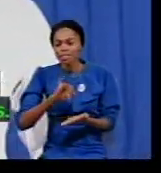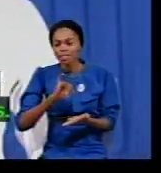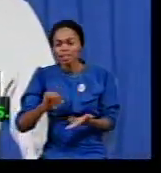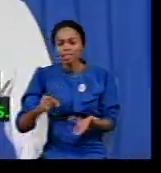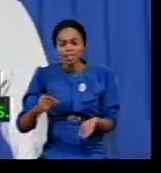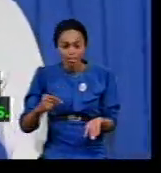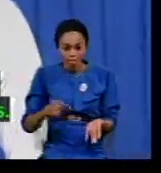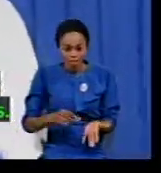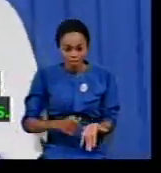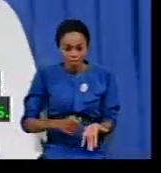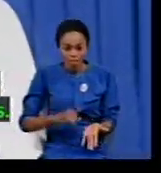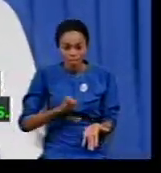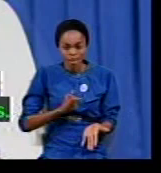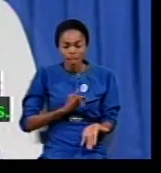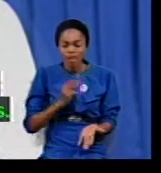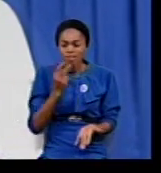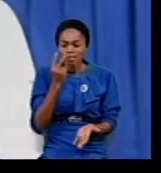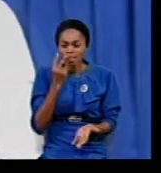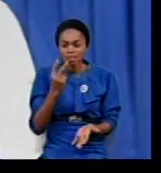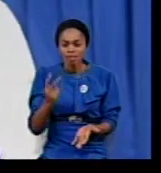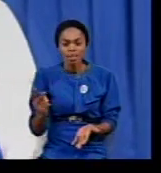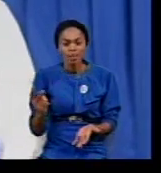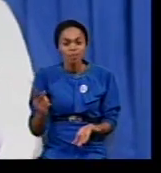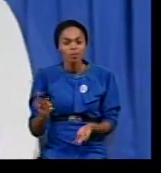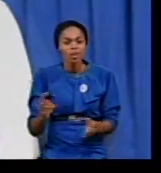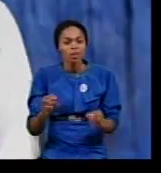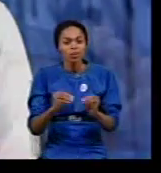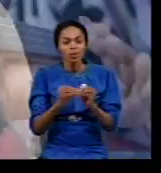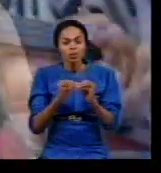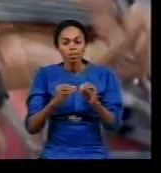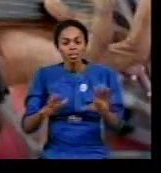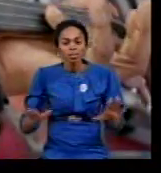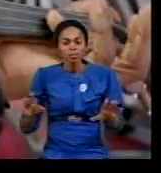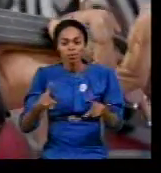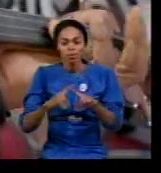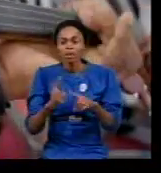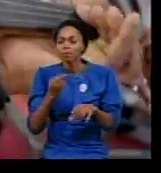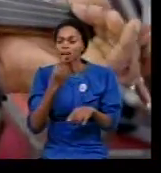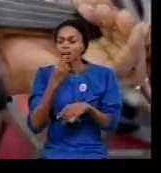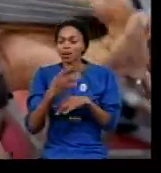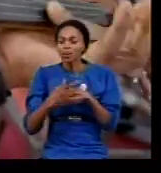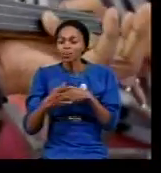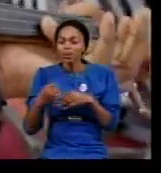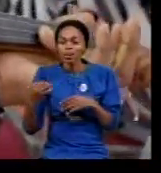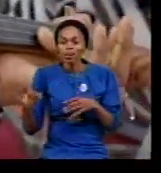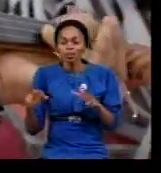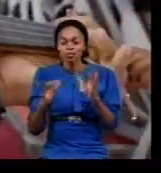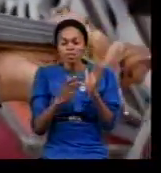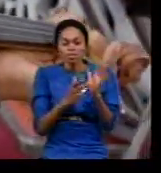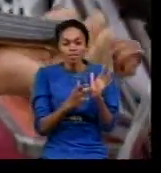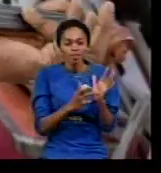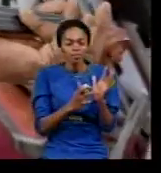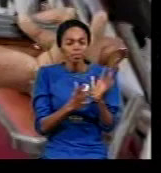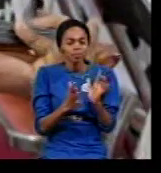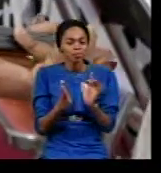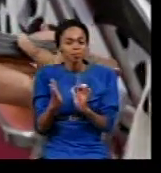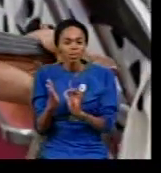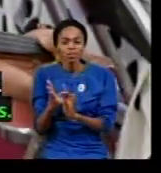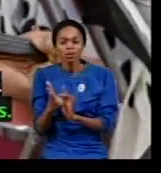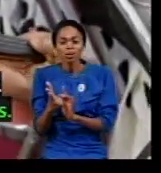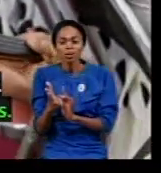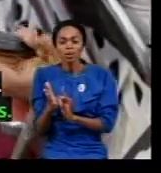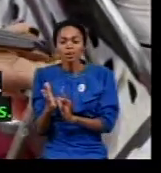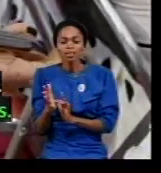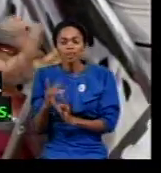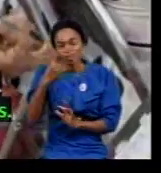heart. And every promise he has made to me all these many years before Deeperlife started, since Deeperlife started, he has fulfilled every word.